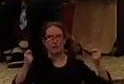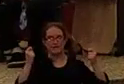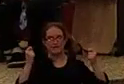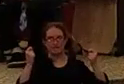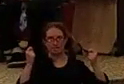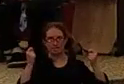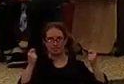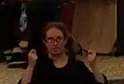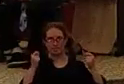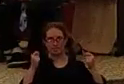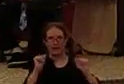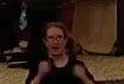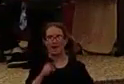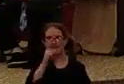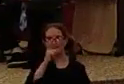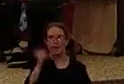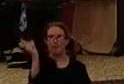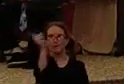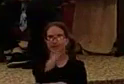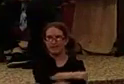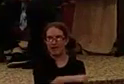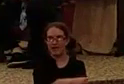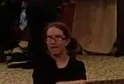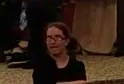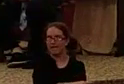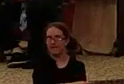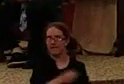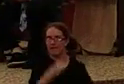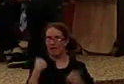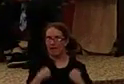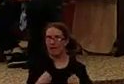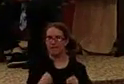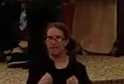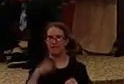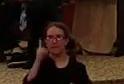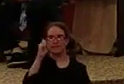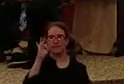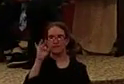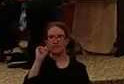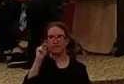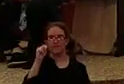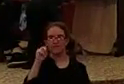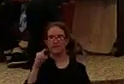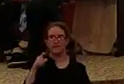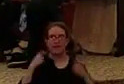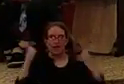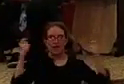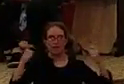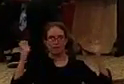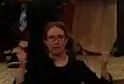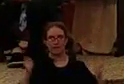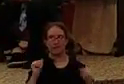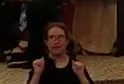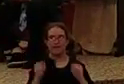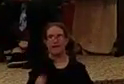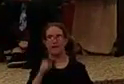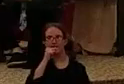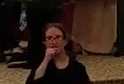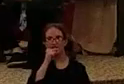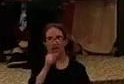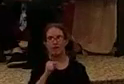Amen. Oh, I can tell you today, amen, that I have been defined now. Hallelujah. But can I tell